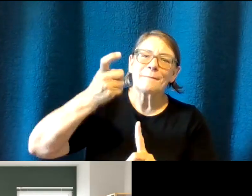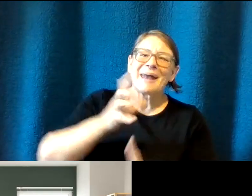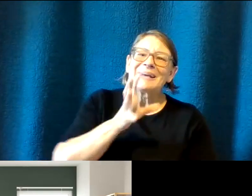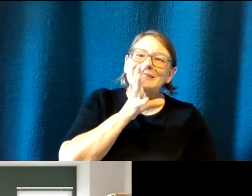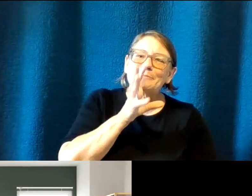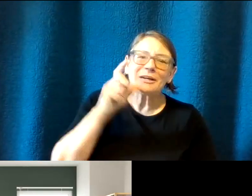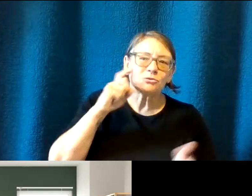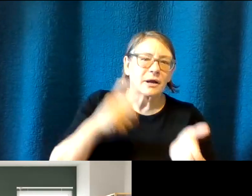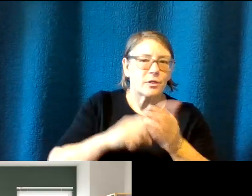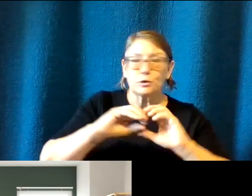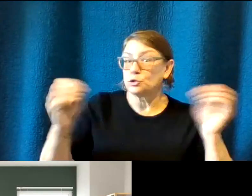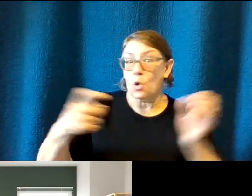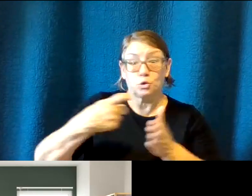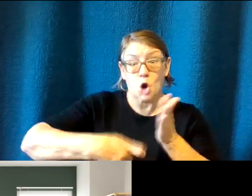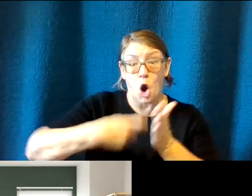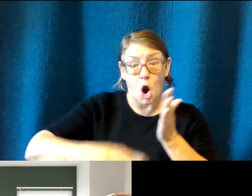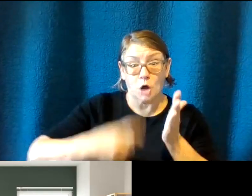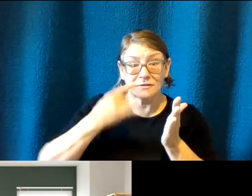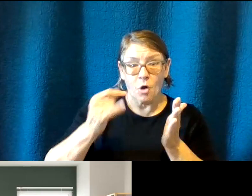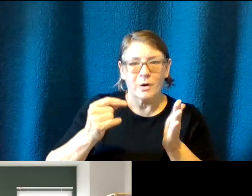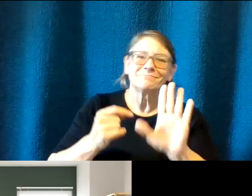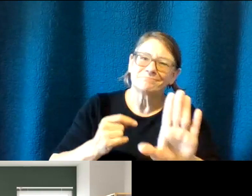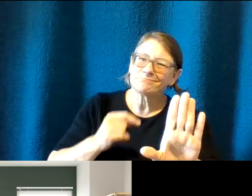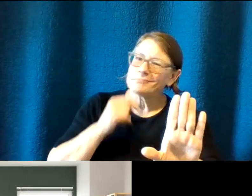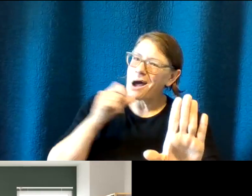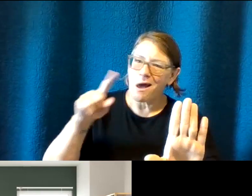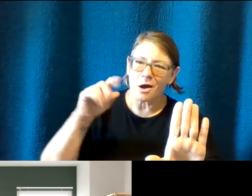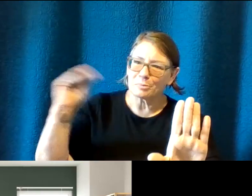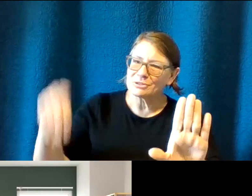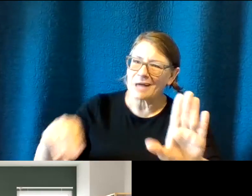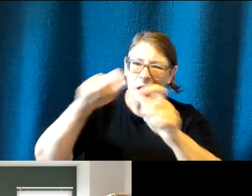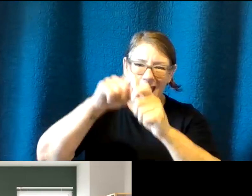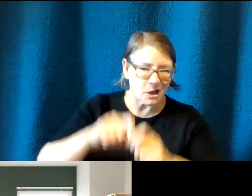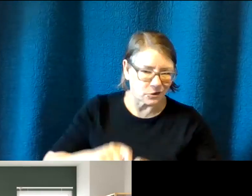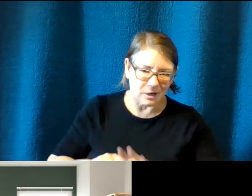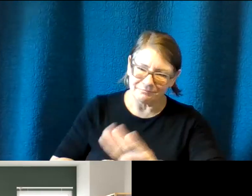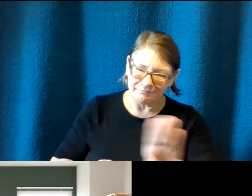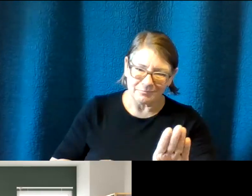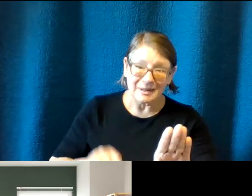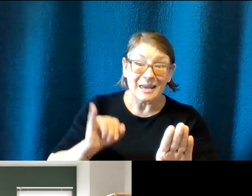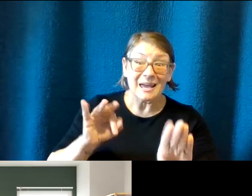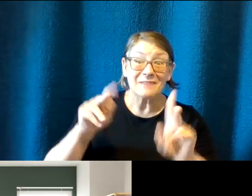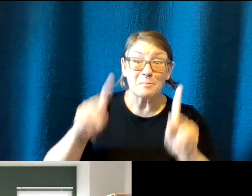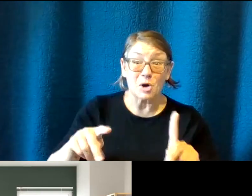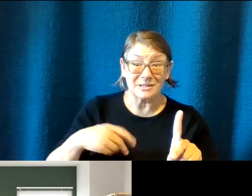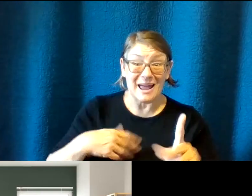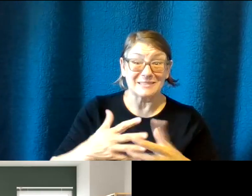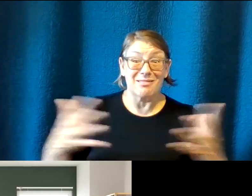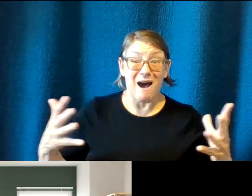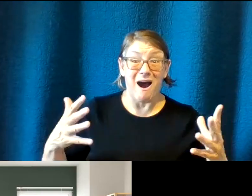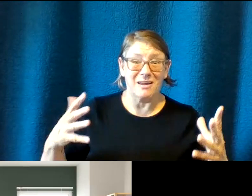recognition, and there's no charge for it. It is not 100%, so it's not great for somebody that has super significant hearing